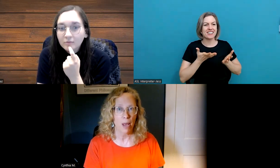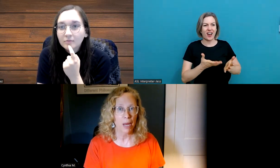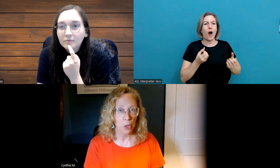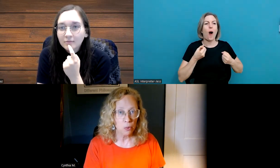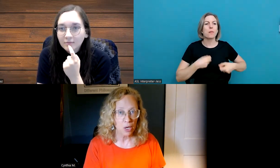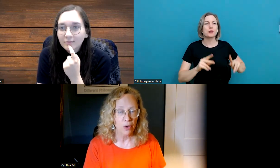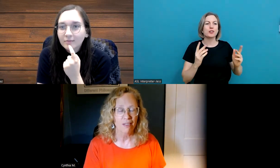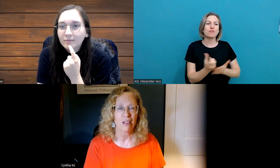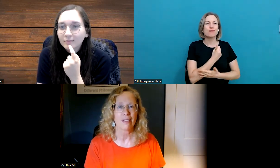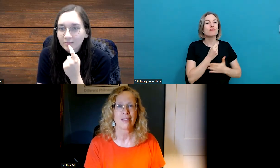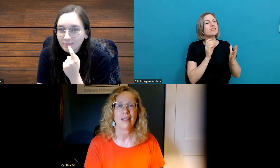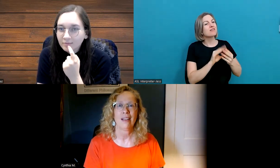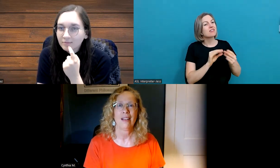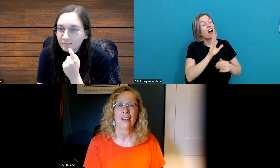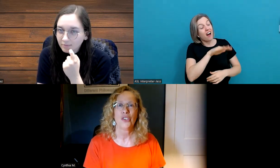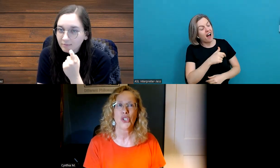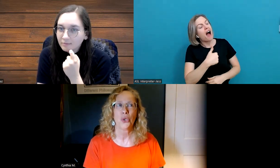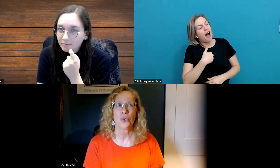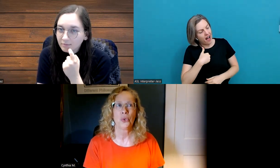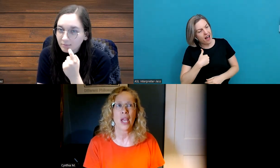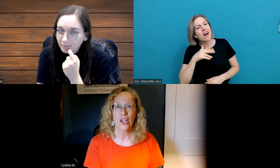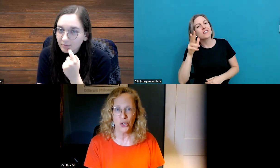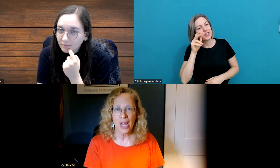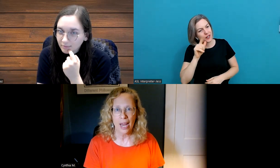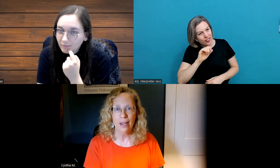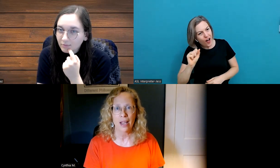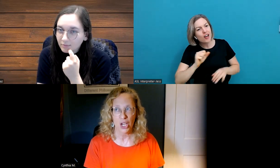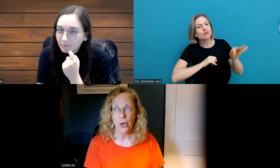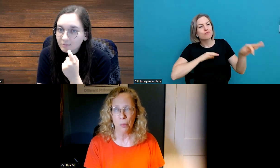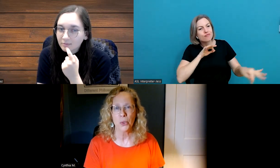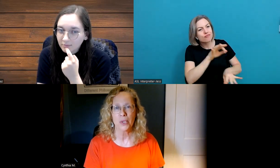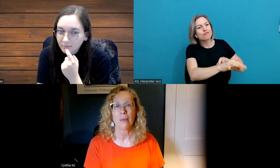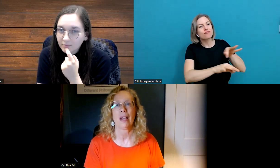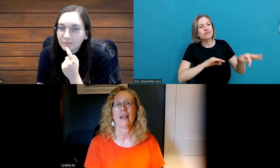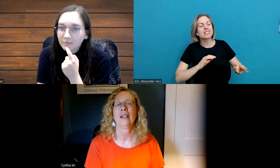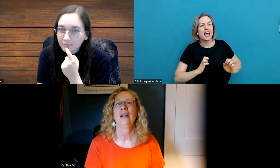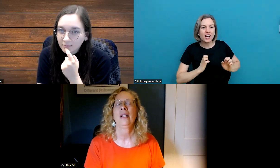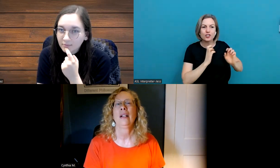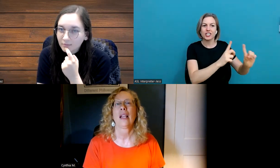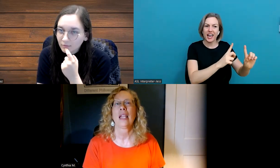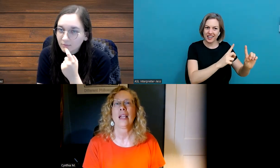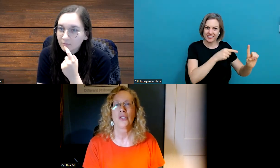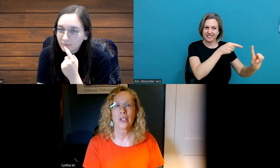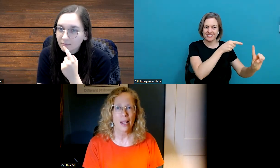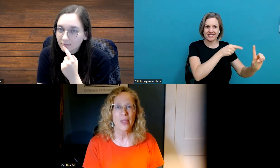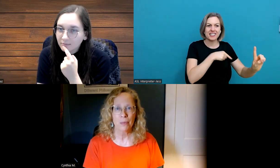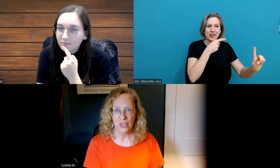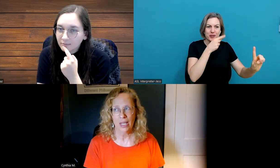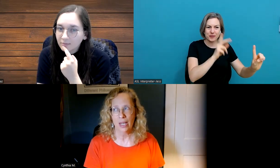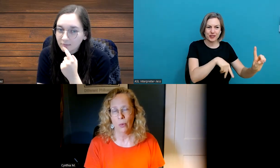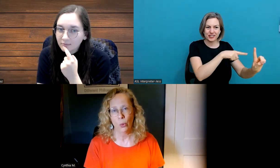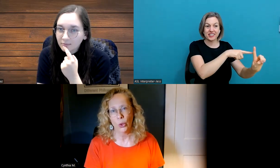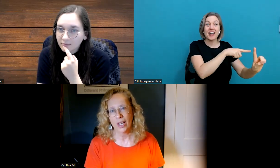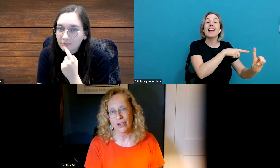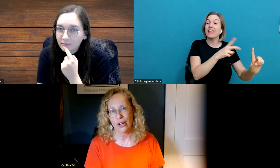share about my own hearing loss, to educate a hearing person about it, and to let them